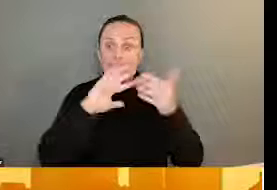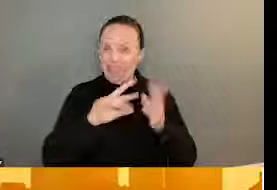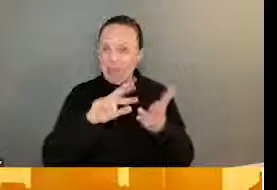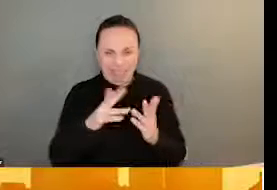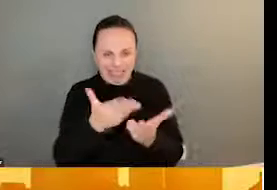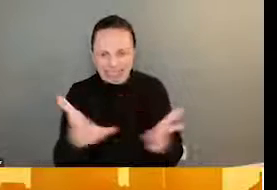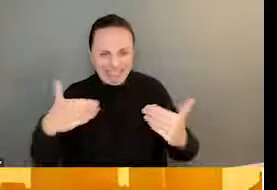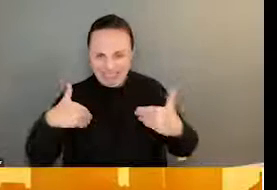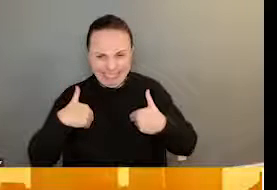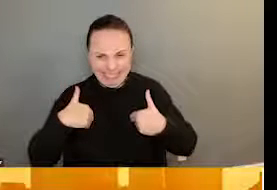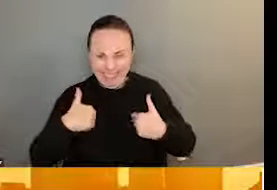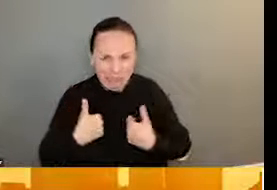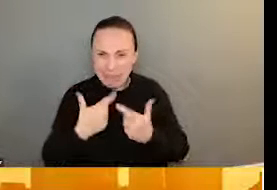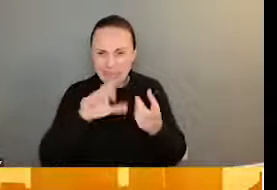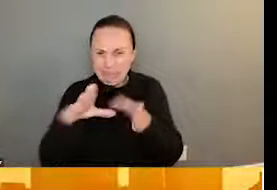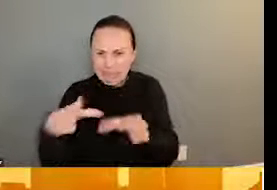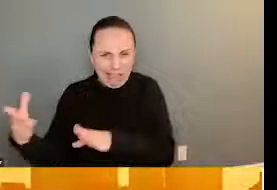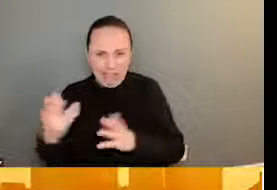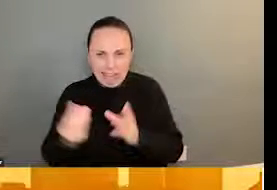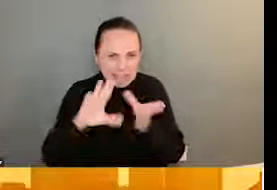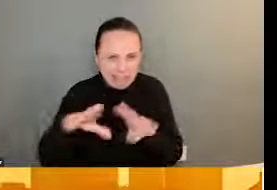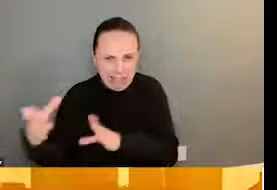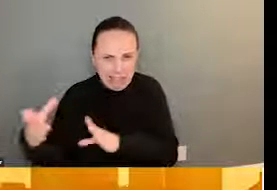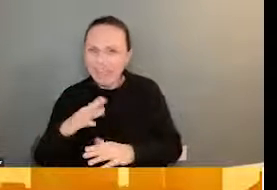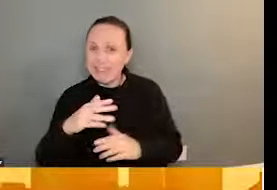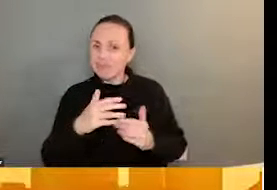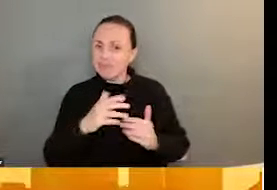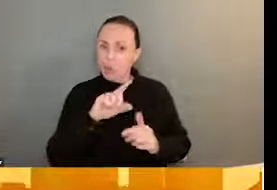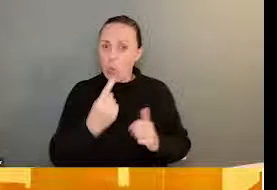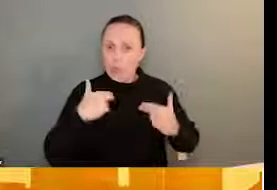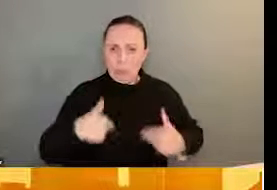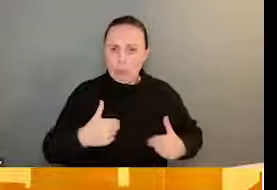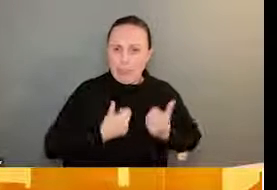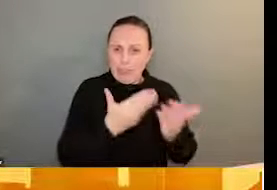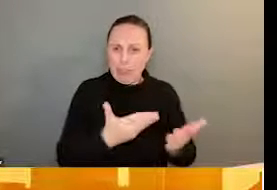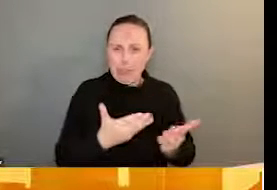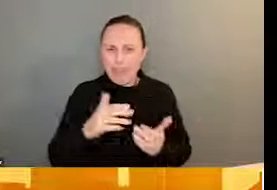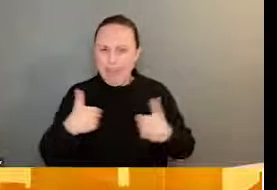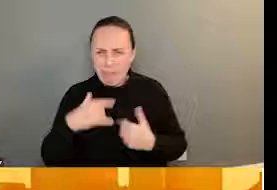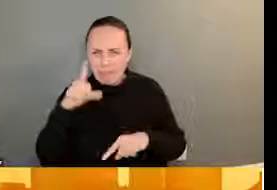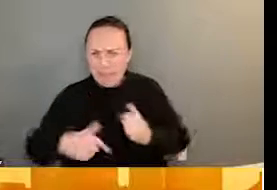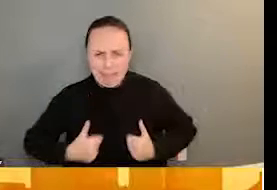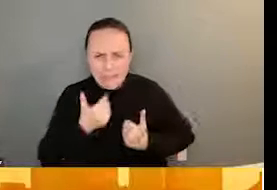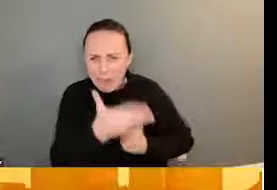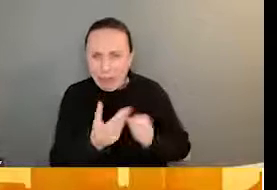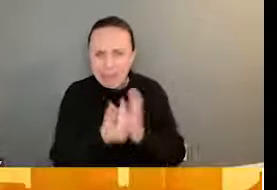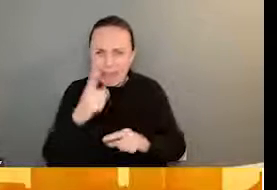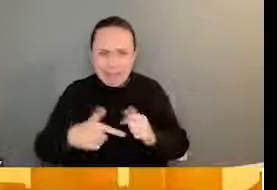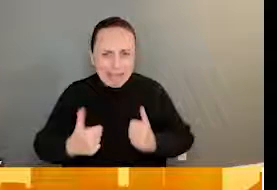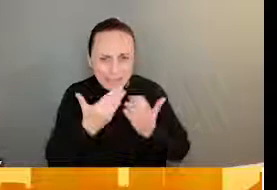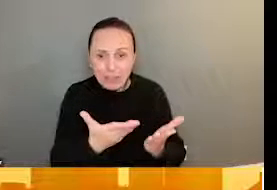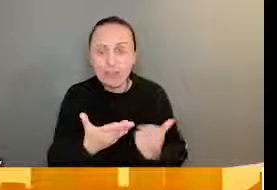and no other organisms can live in cities, only human beings can. That falls under this implicit assumption known as